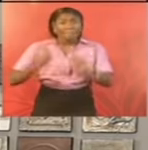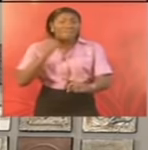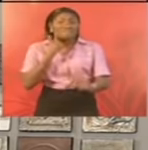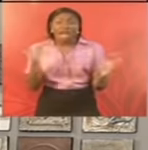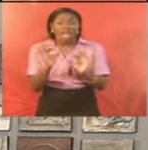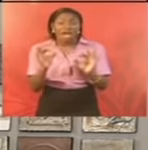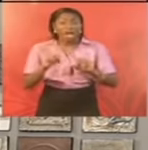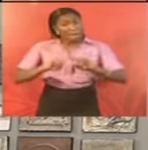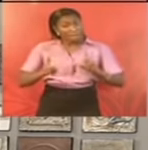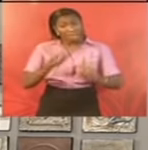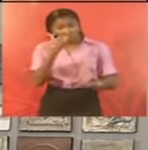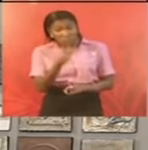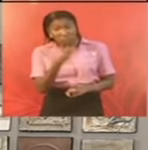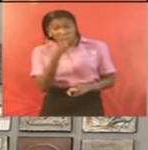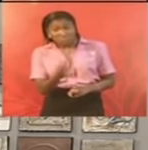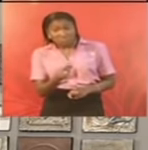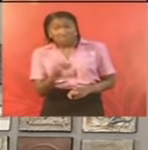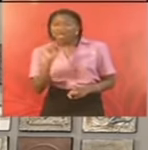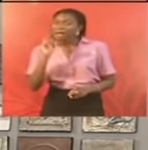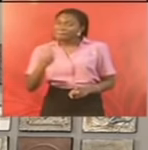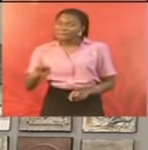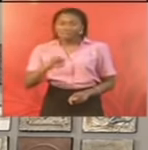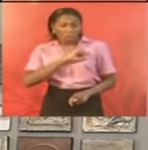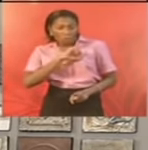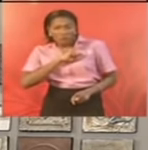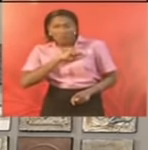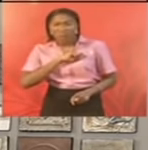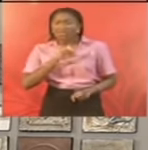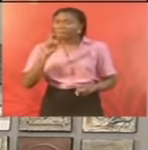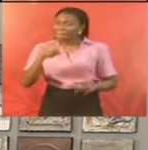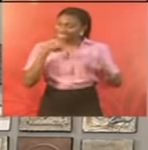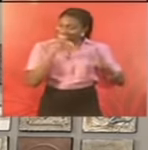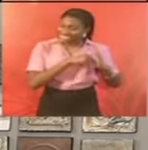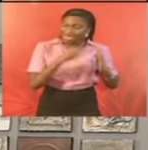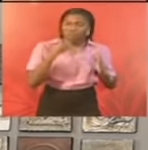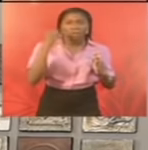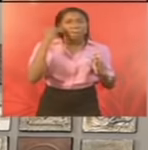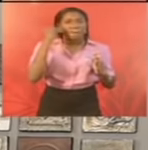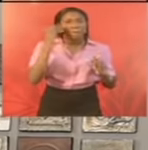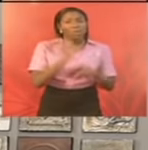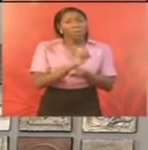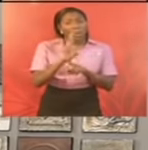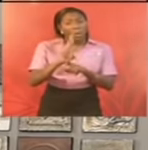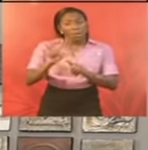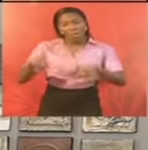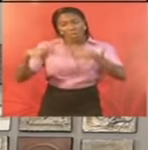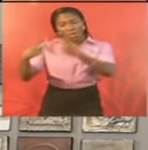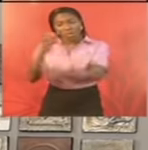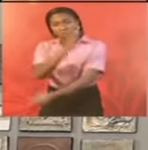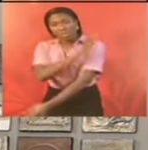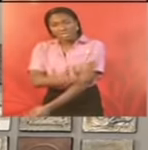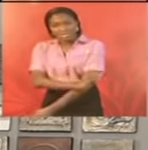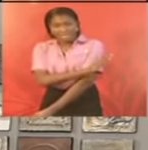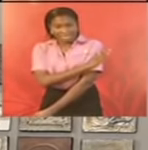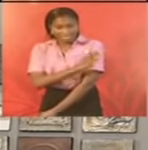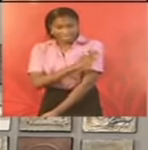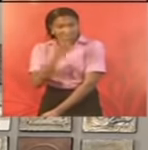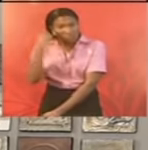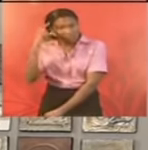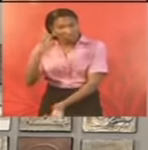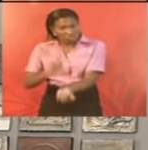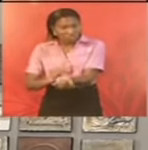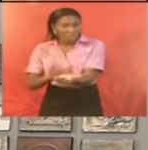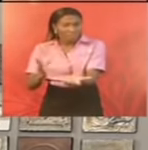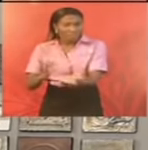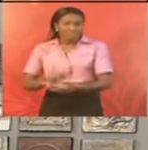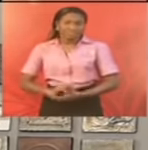asked symptomatic people to do either one of two things, stay in your house or go to the health facility closest to you for health care.